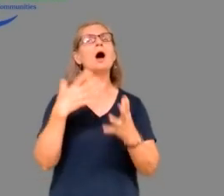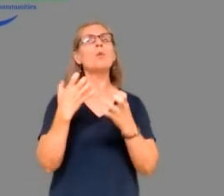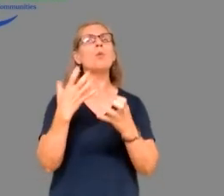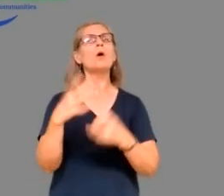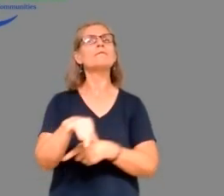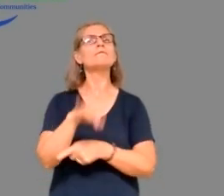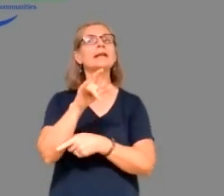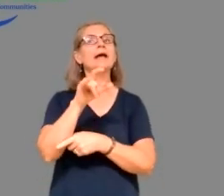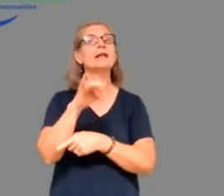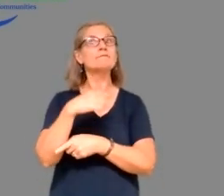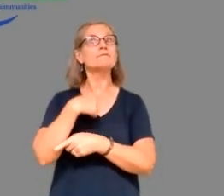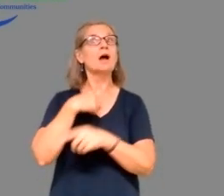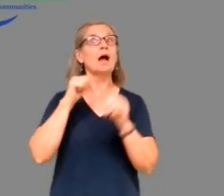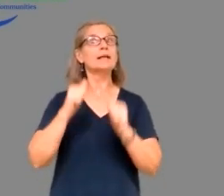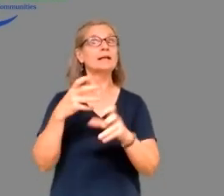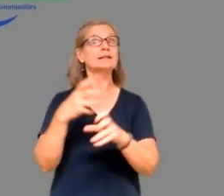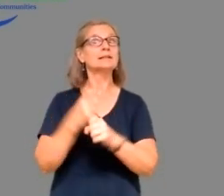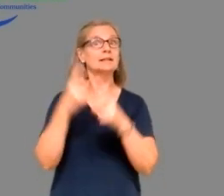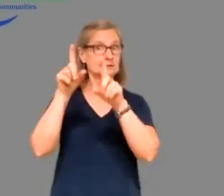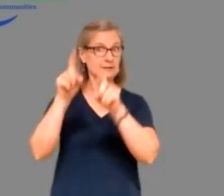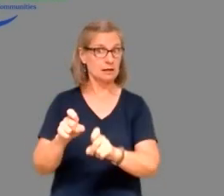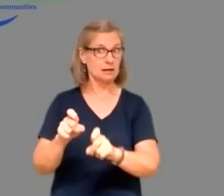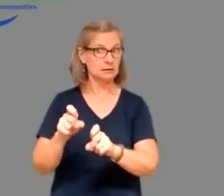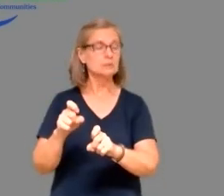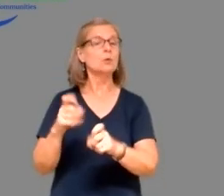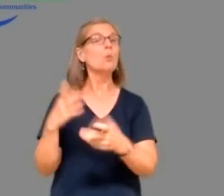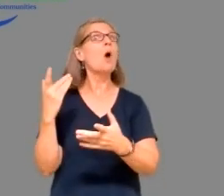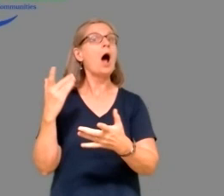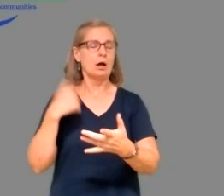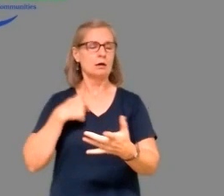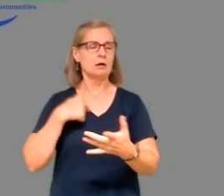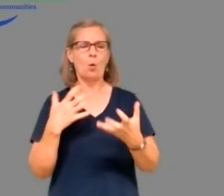know if and where I can be tested.